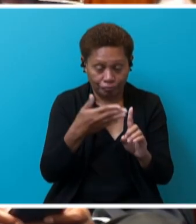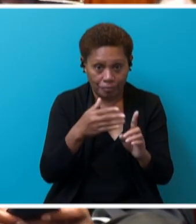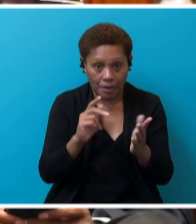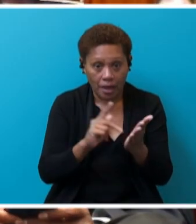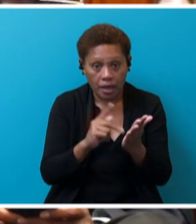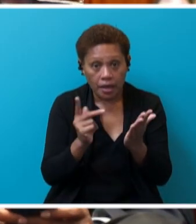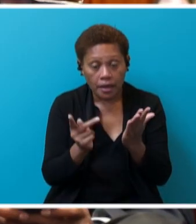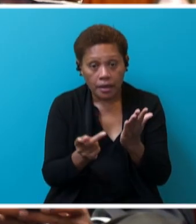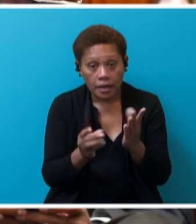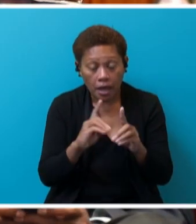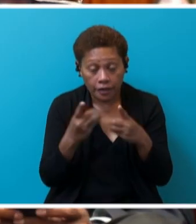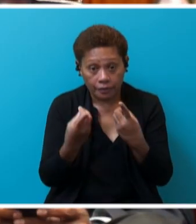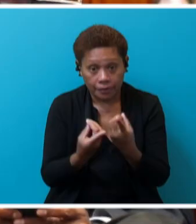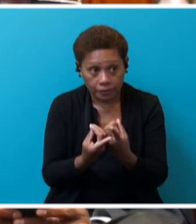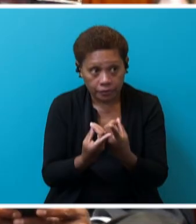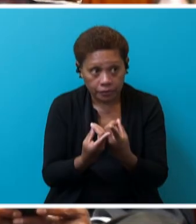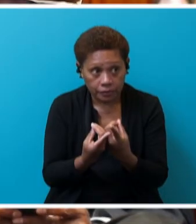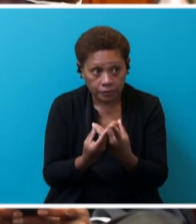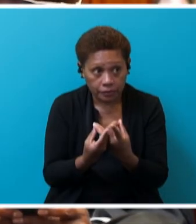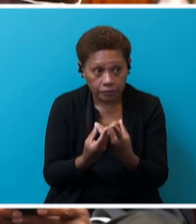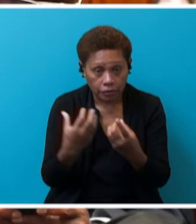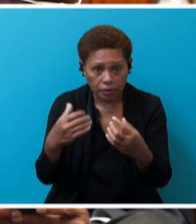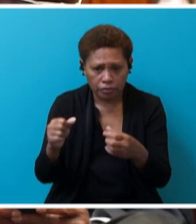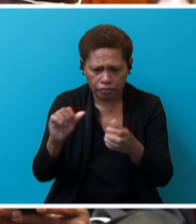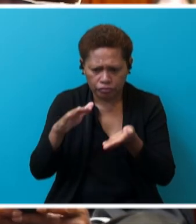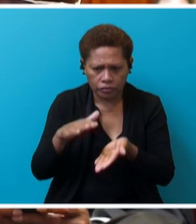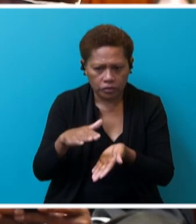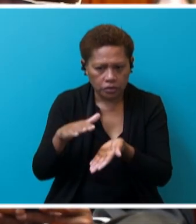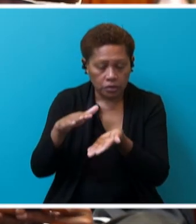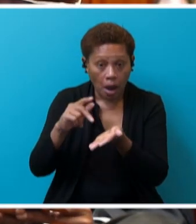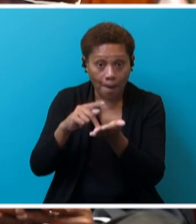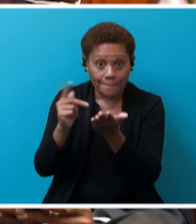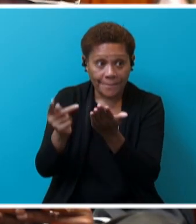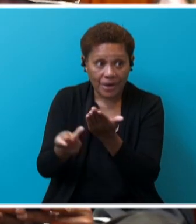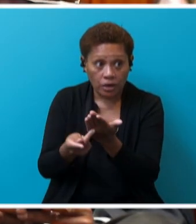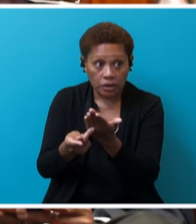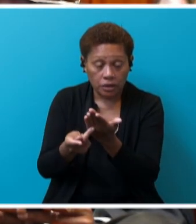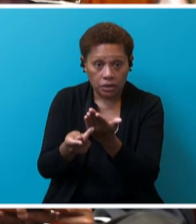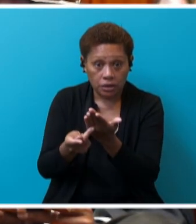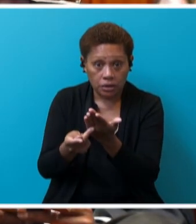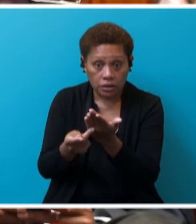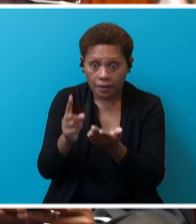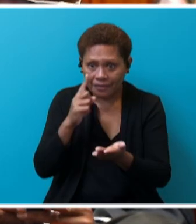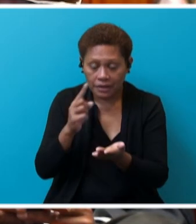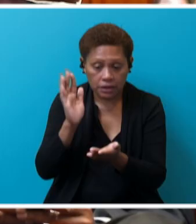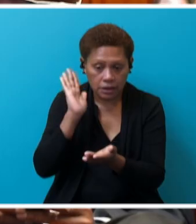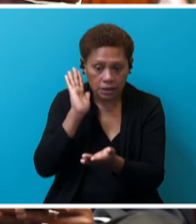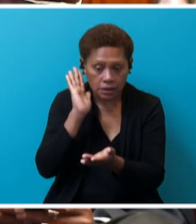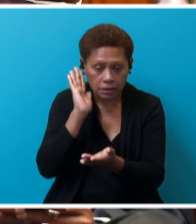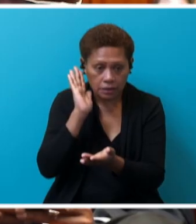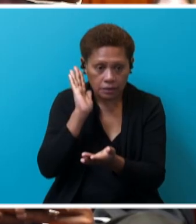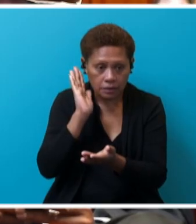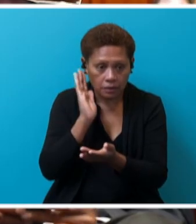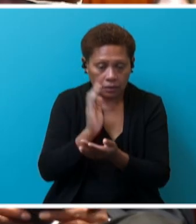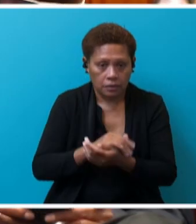the elevated Princess Road project, which you may have seen or heard in terms of commissioning or